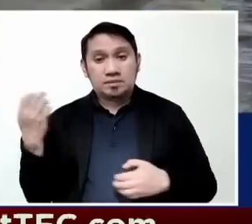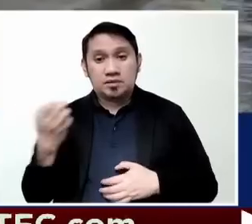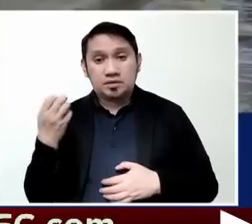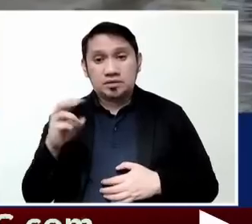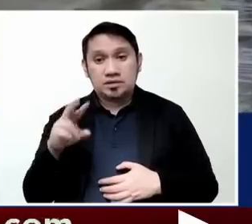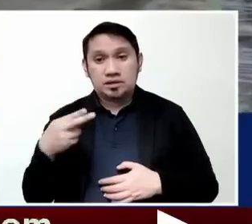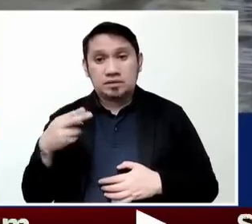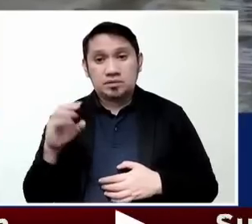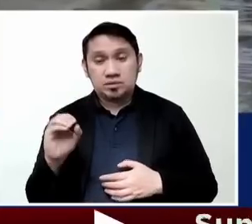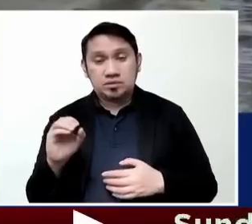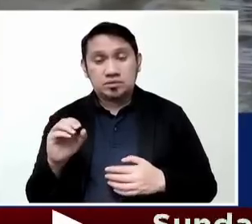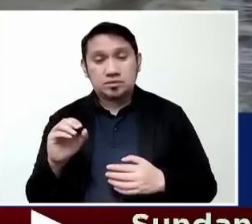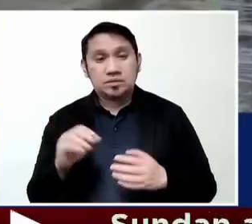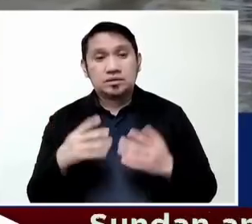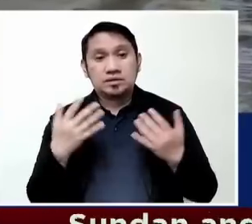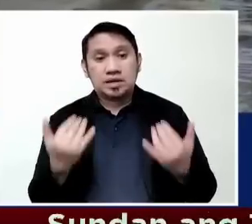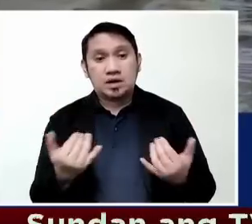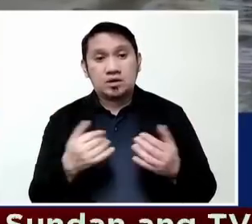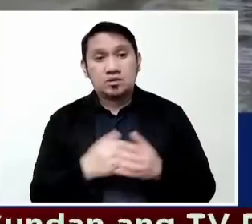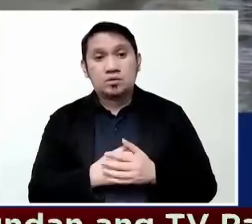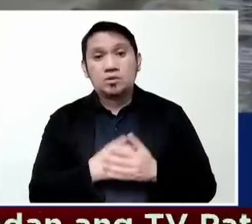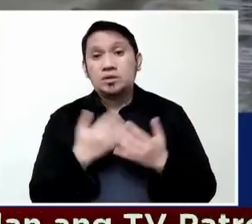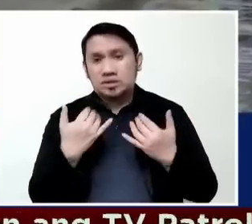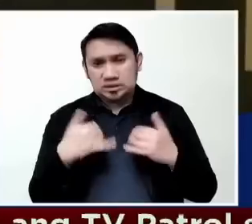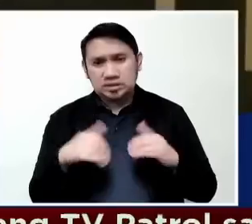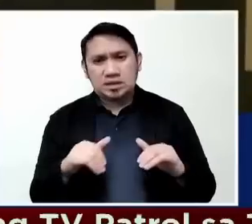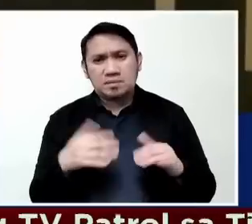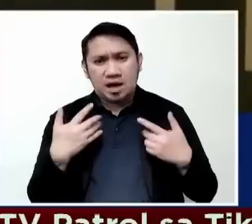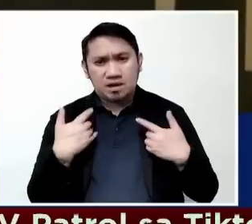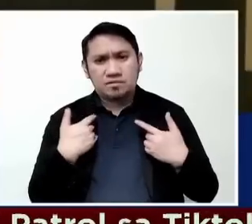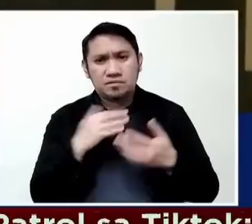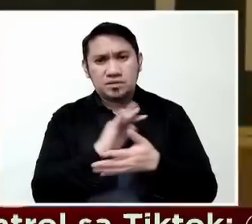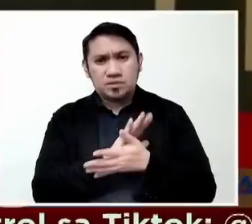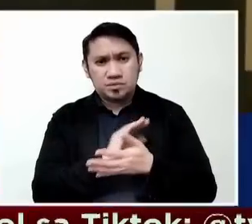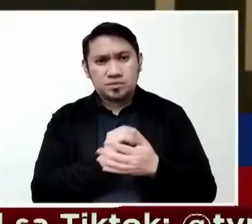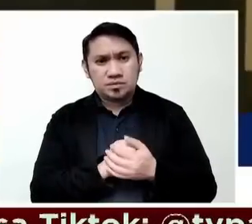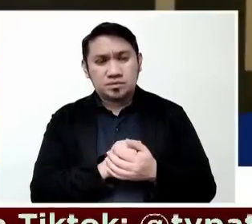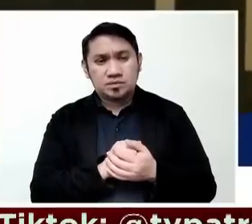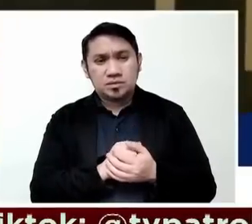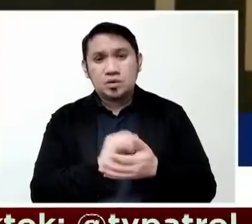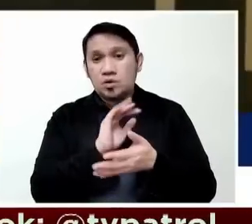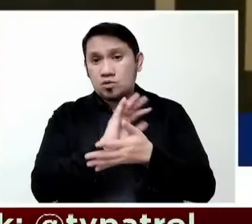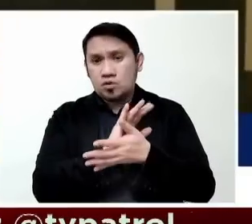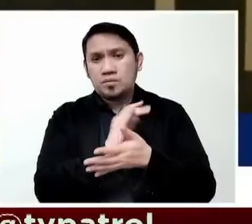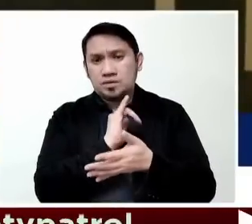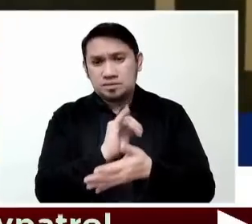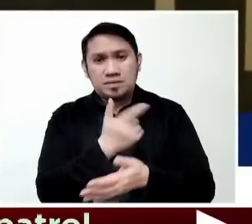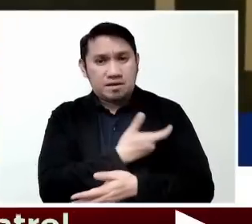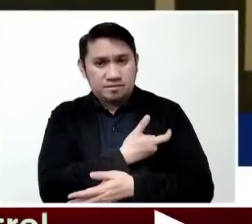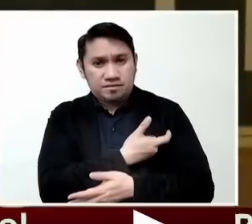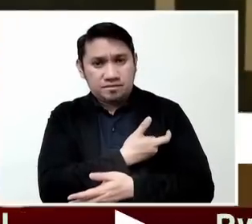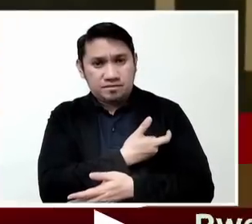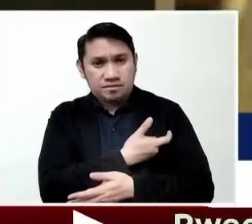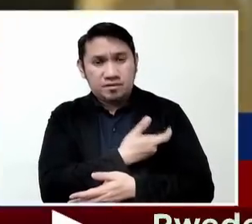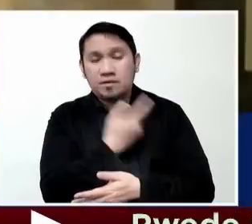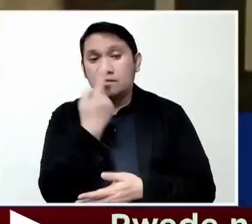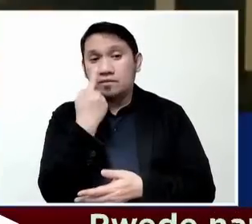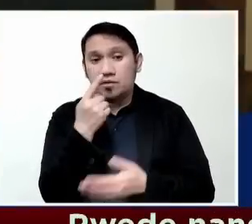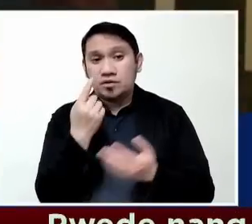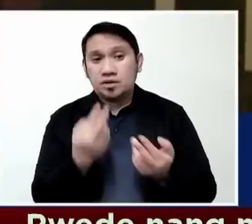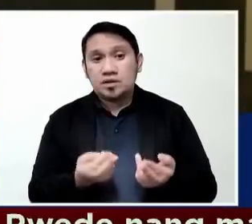Public health emergency is lifted, but the pandemic is still here. Ilalagay ang COVID-19 vaccination doon sa